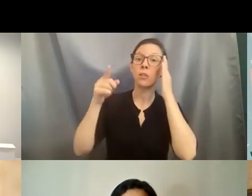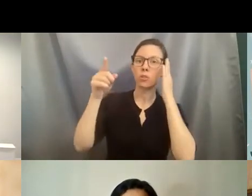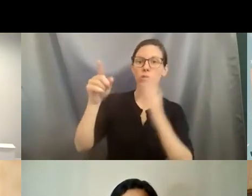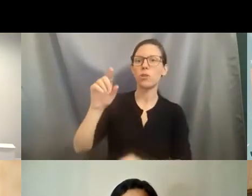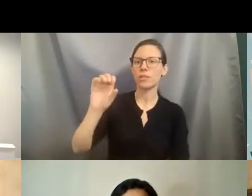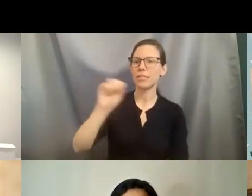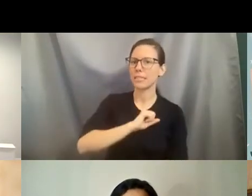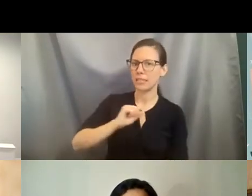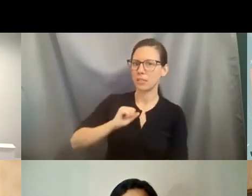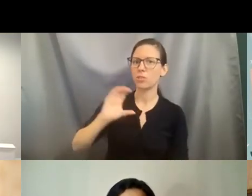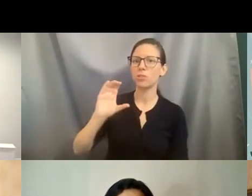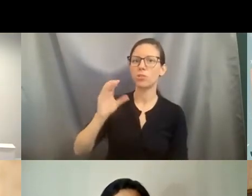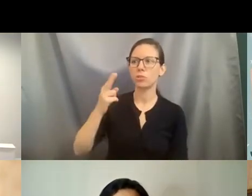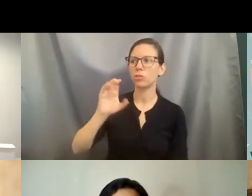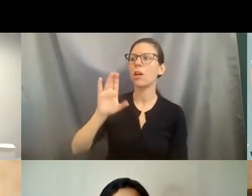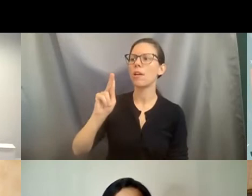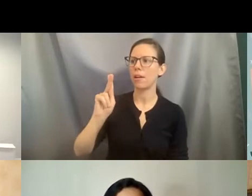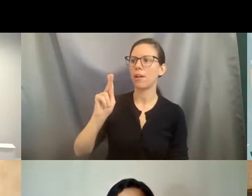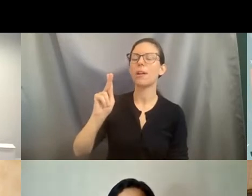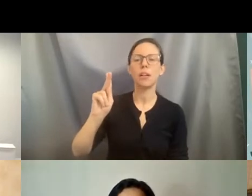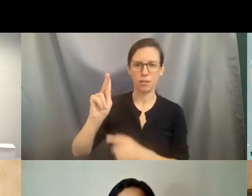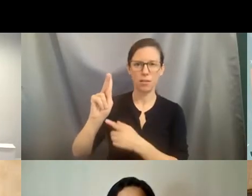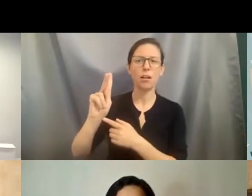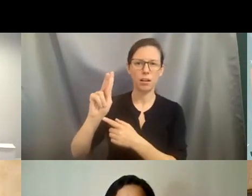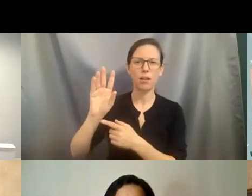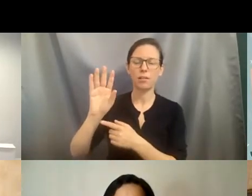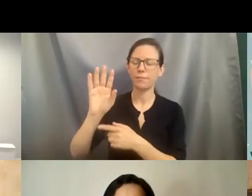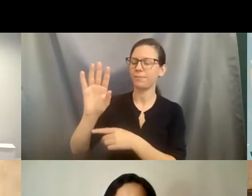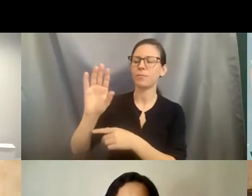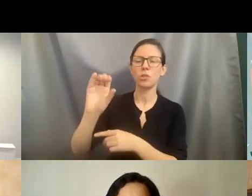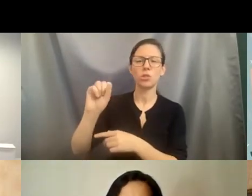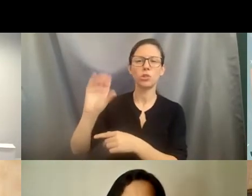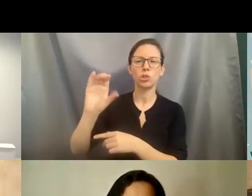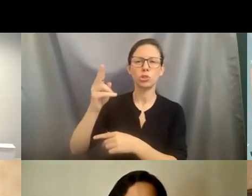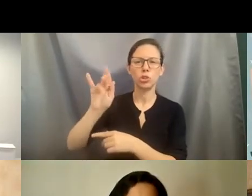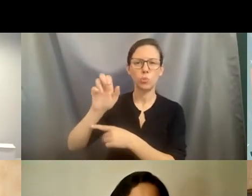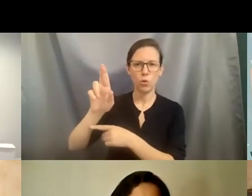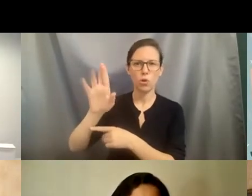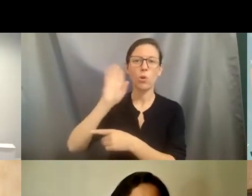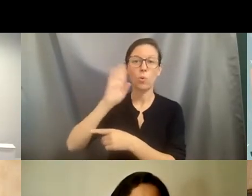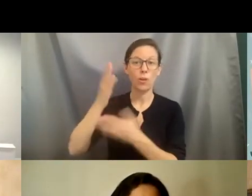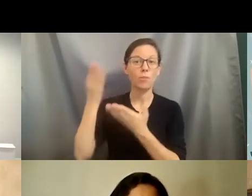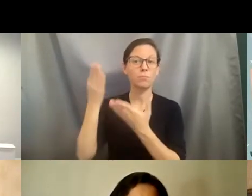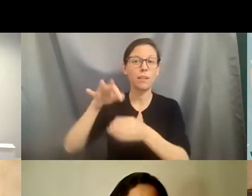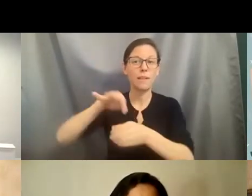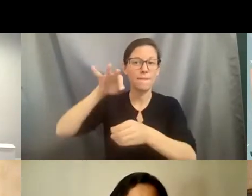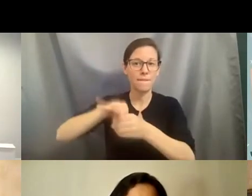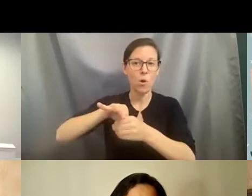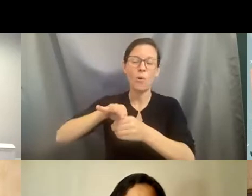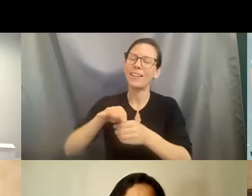I probably won't get the 60 votes needed to actually bring back the vote